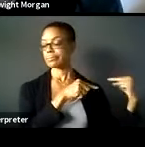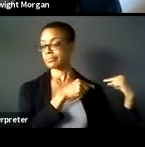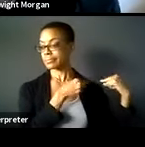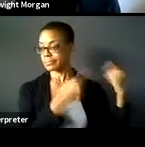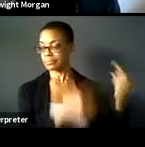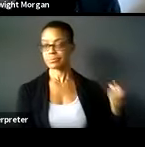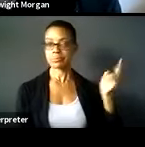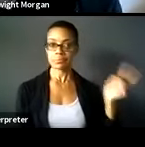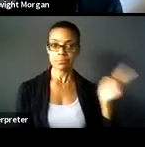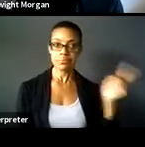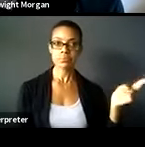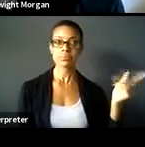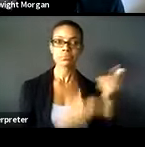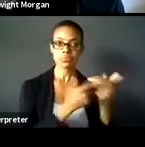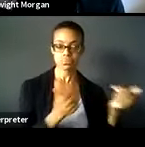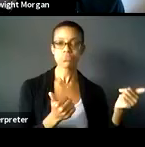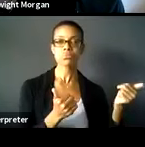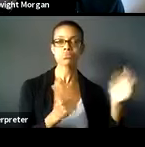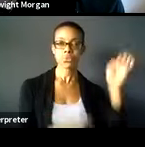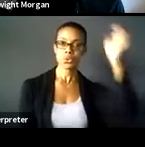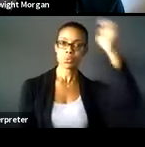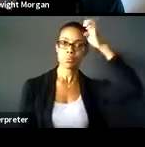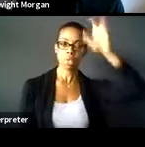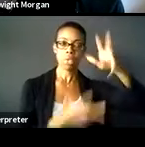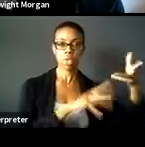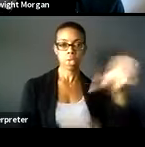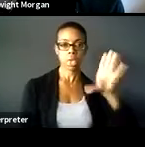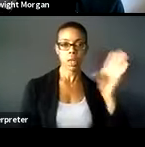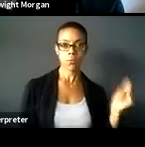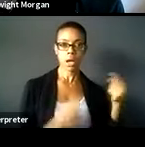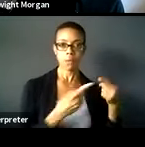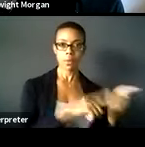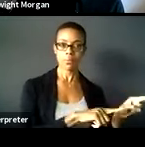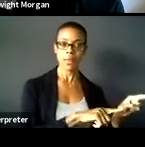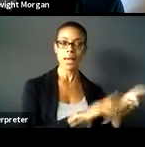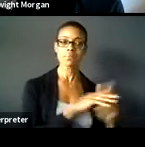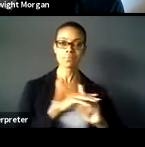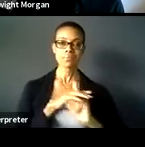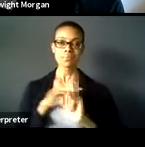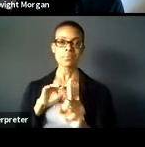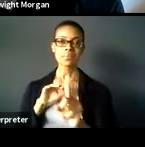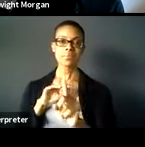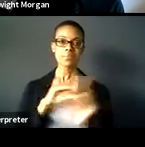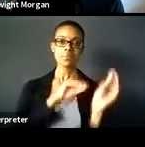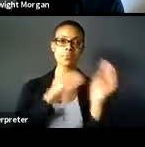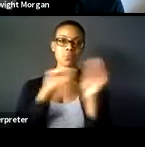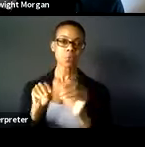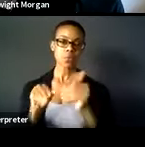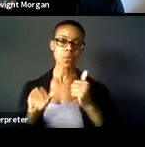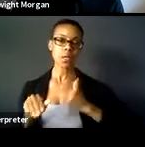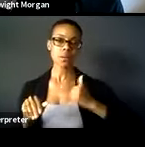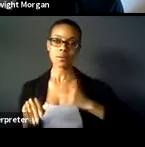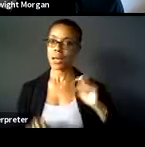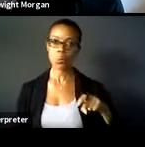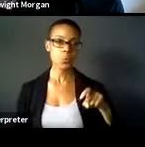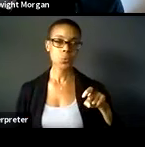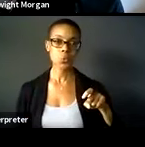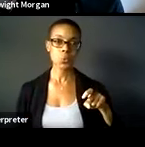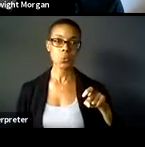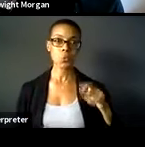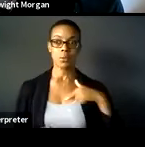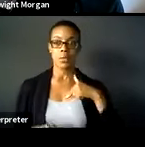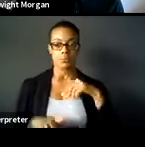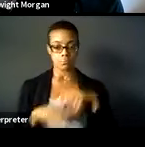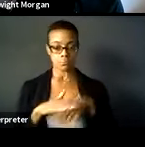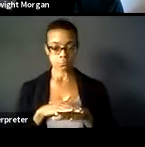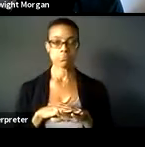and colonial history out there. So for me, just joining and coming to this land